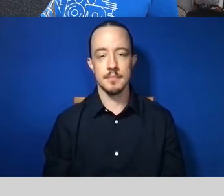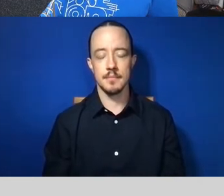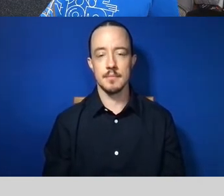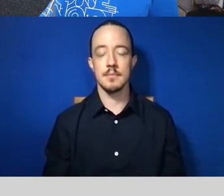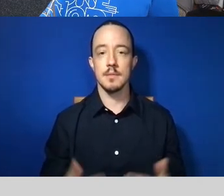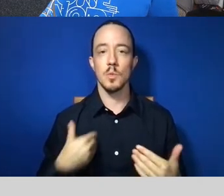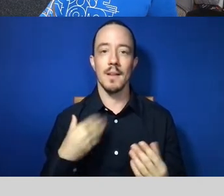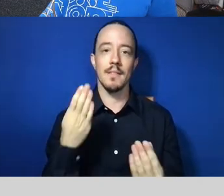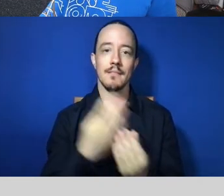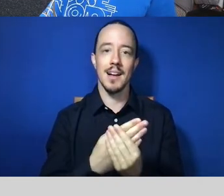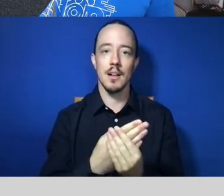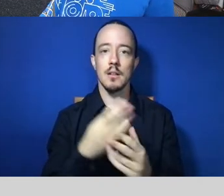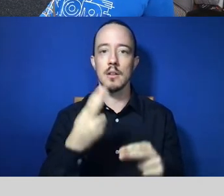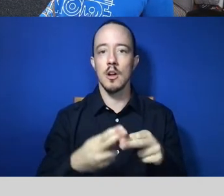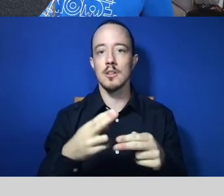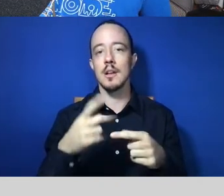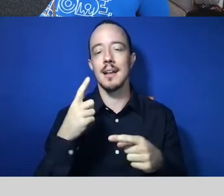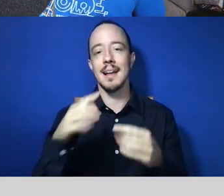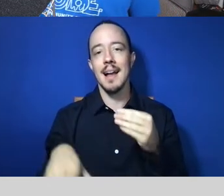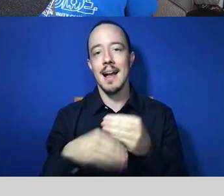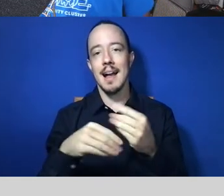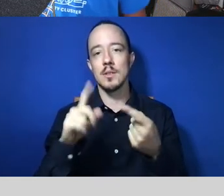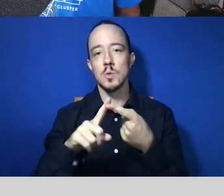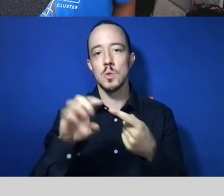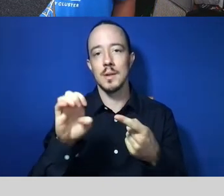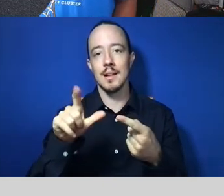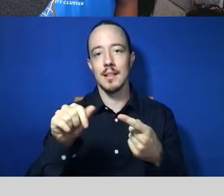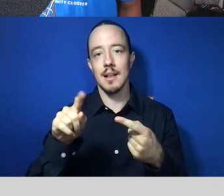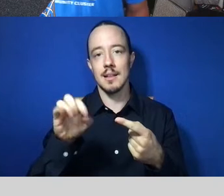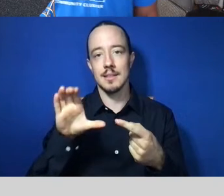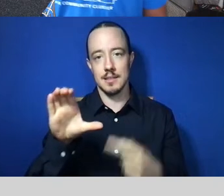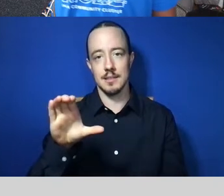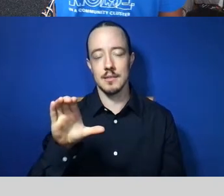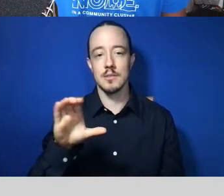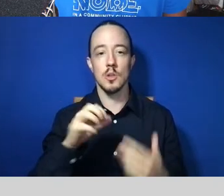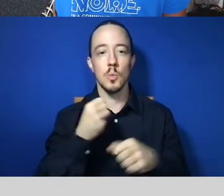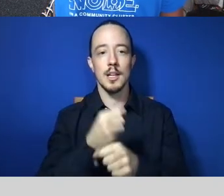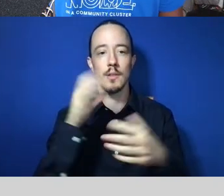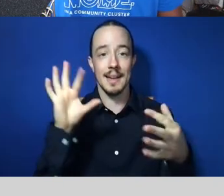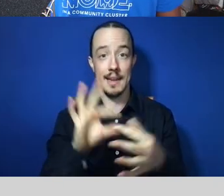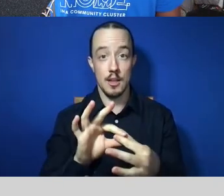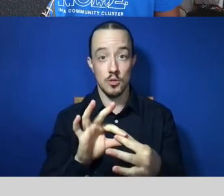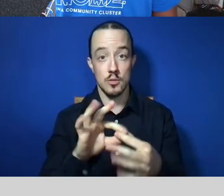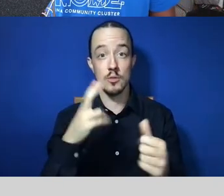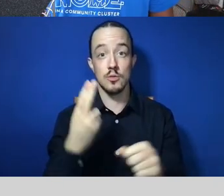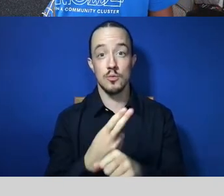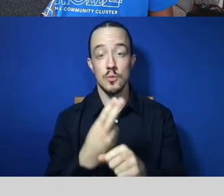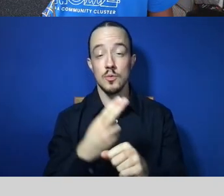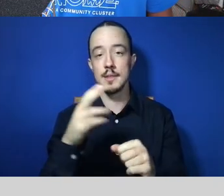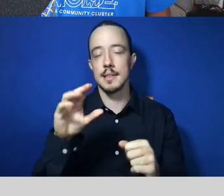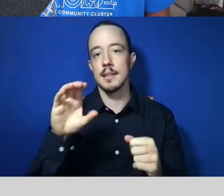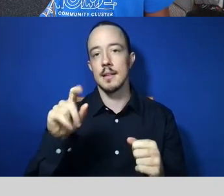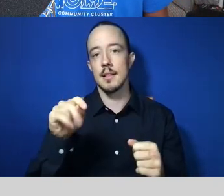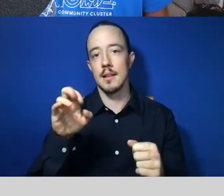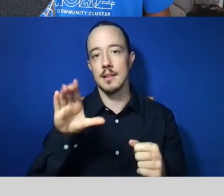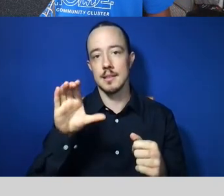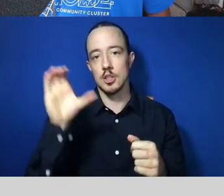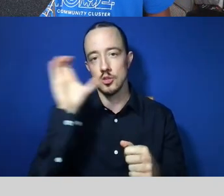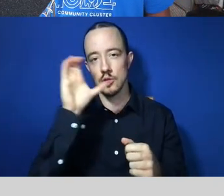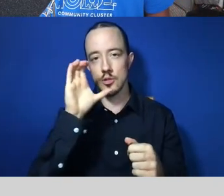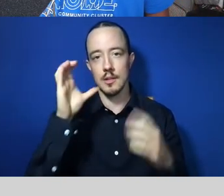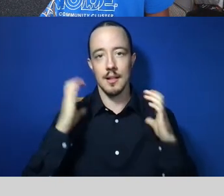like. We have a file here called add to Elastic, which we create a connection